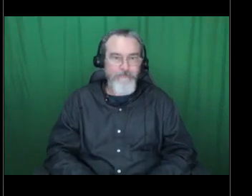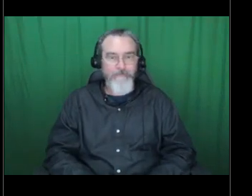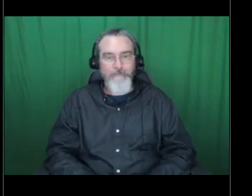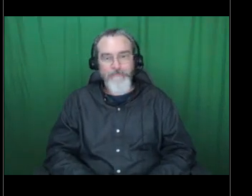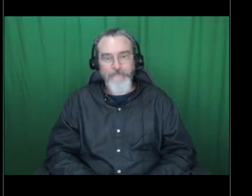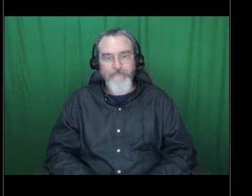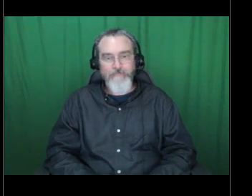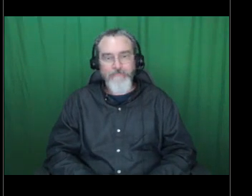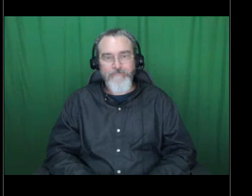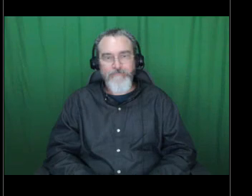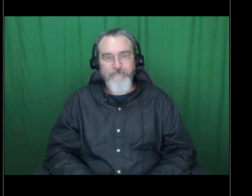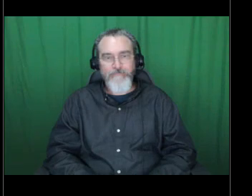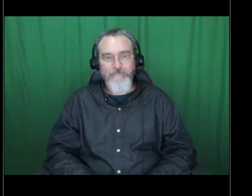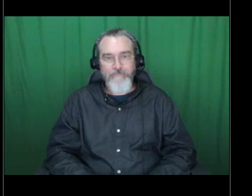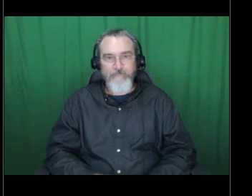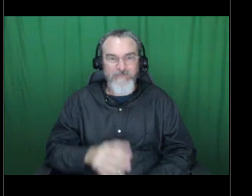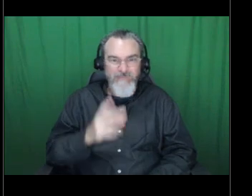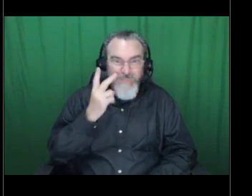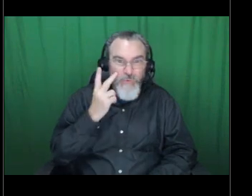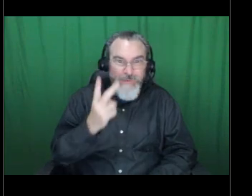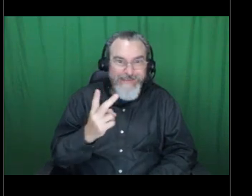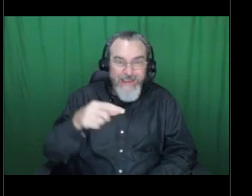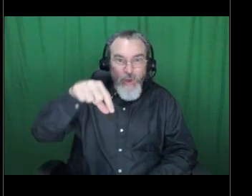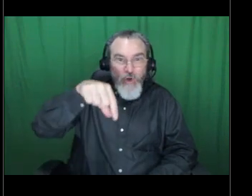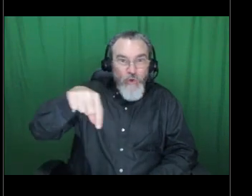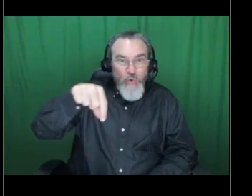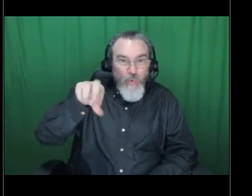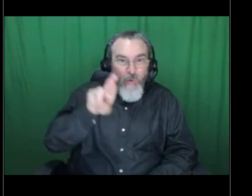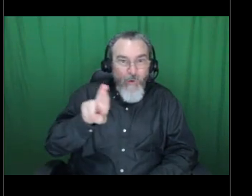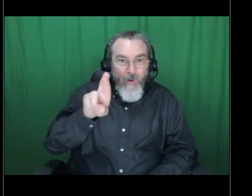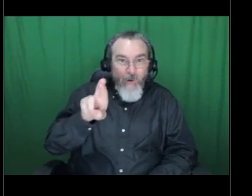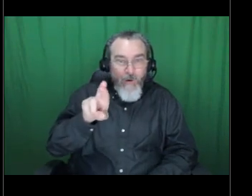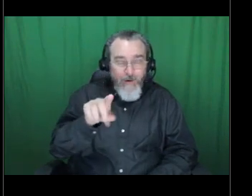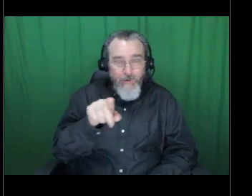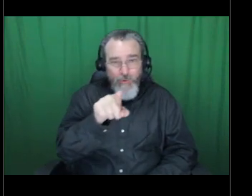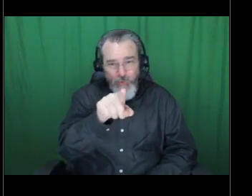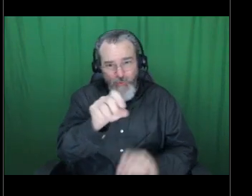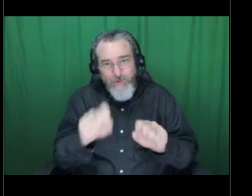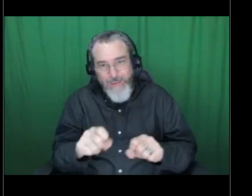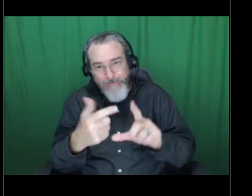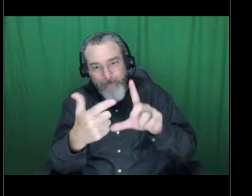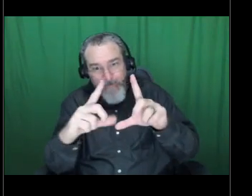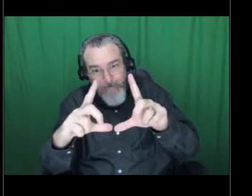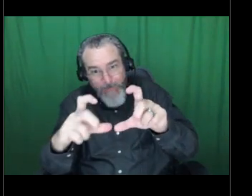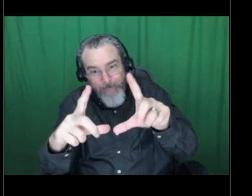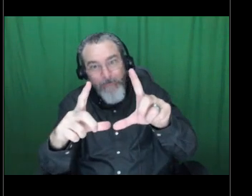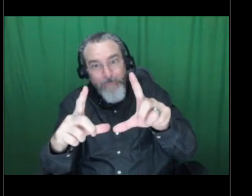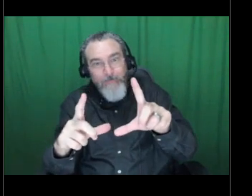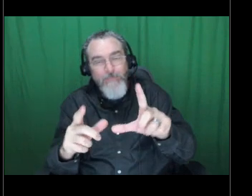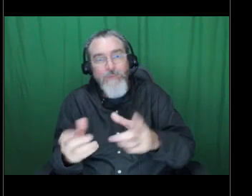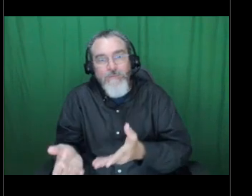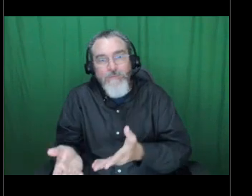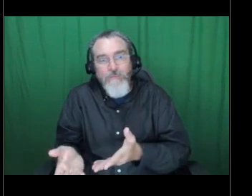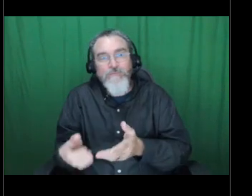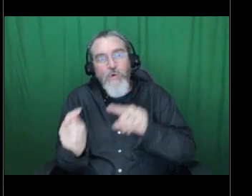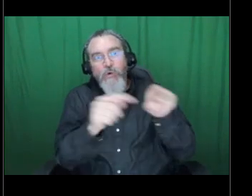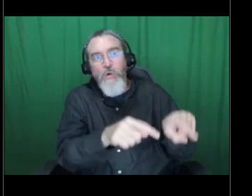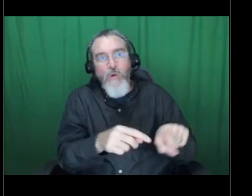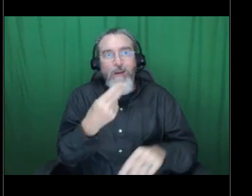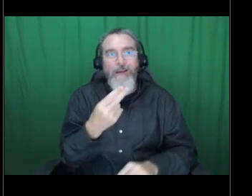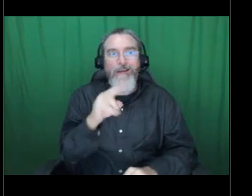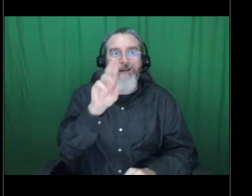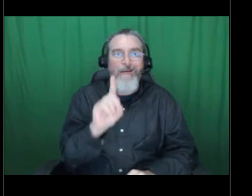You can scan the QR code on the screen or visit HUD's website for